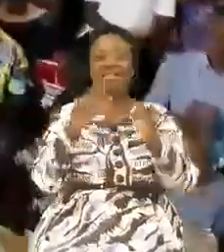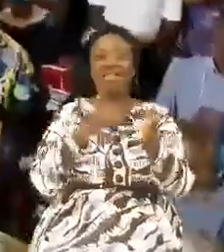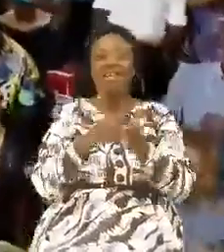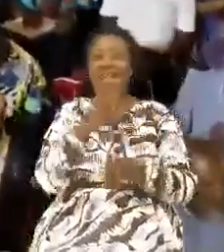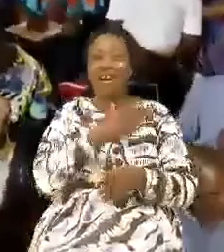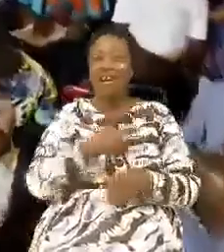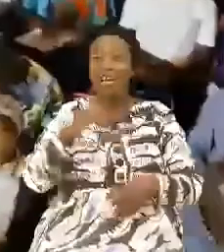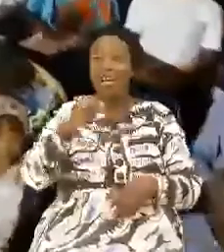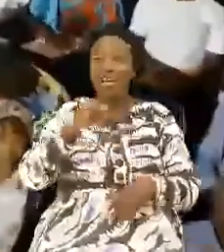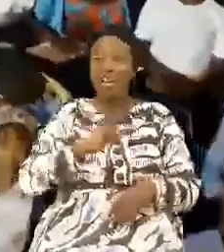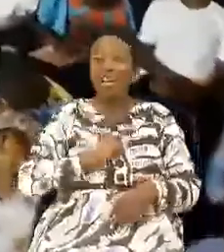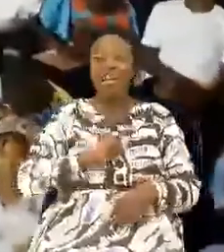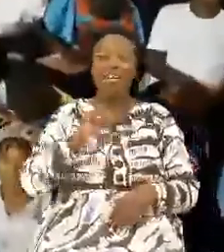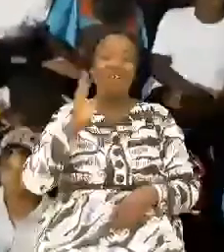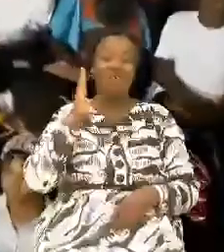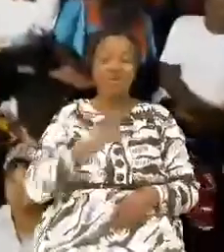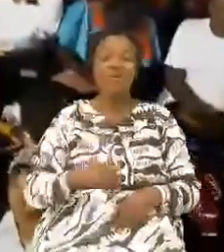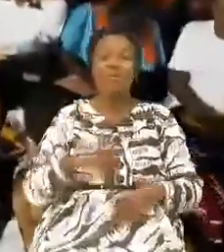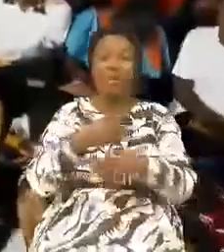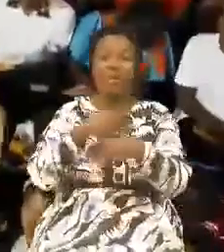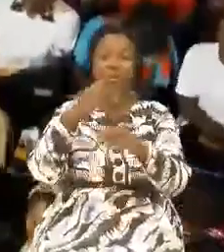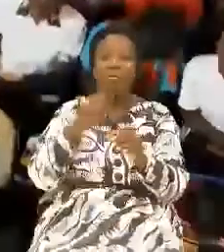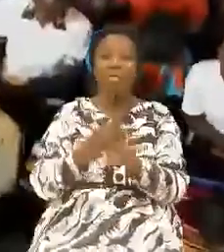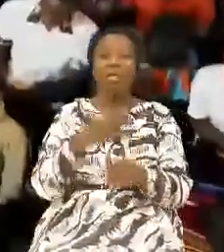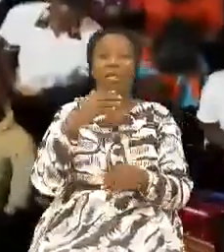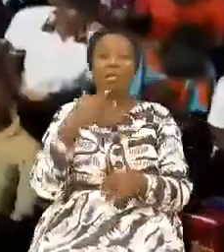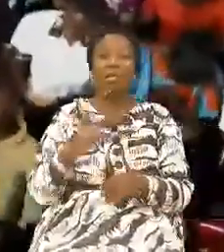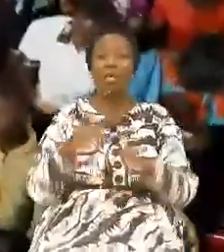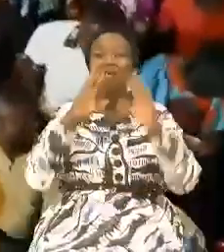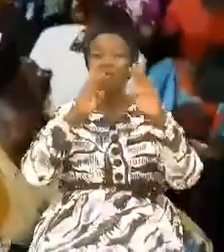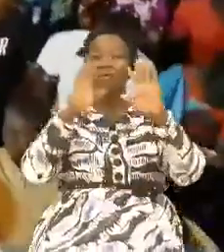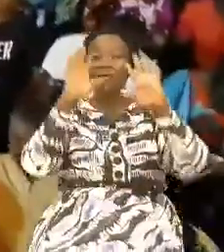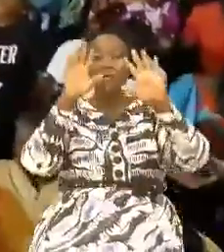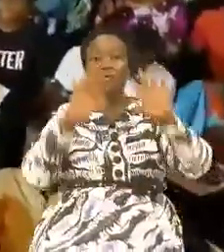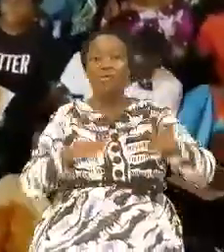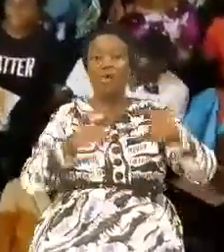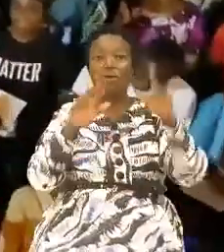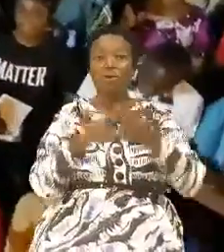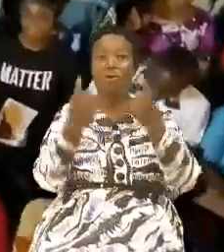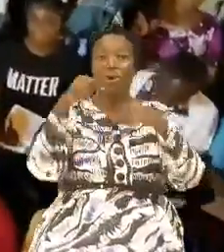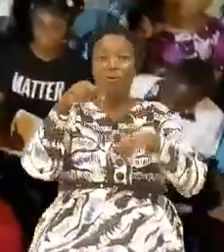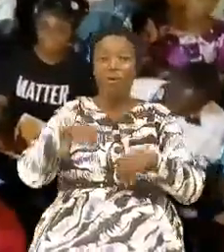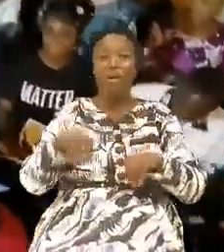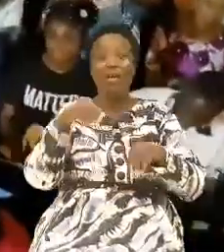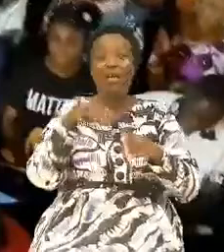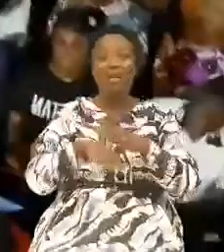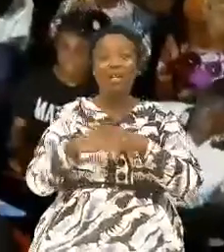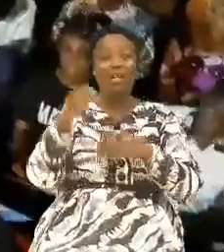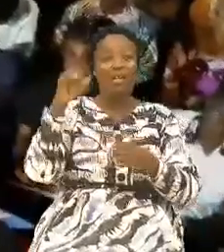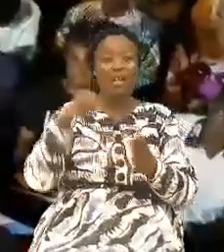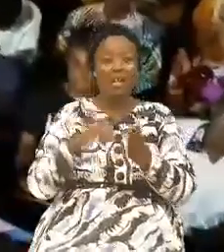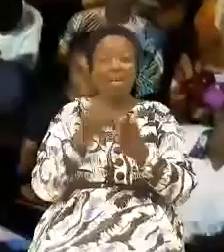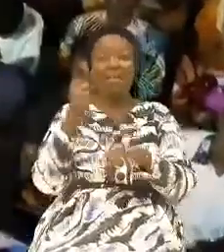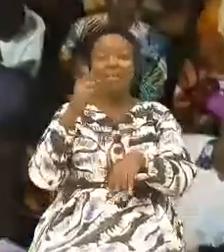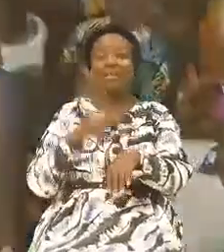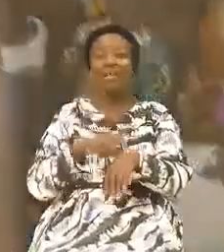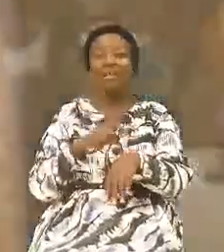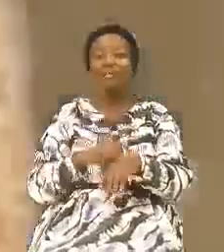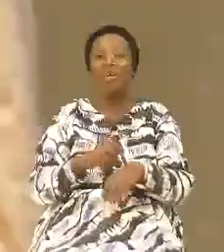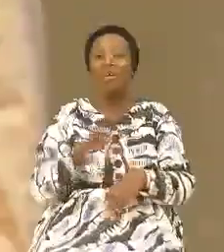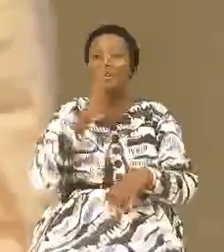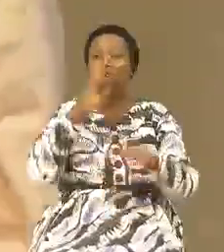will cause the shower to come down in his season.